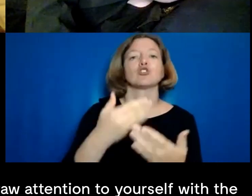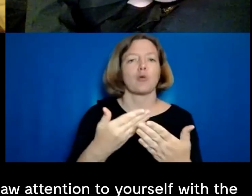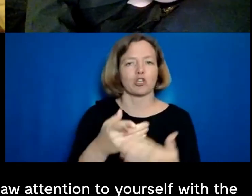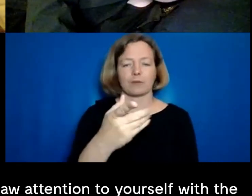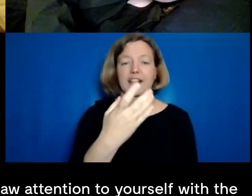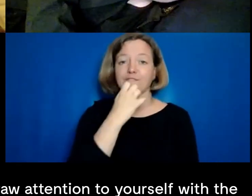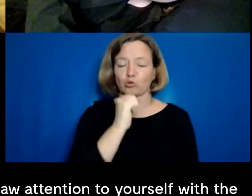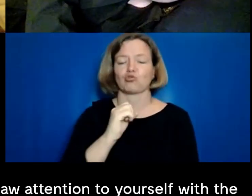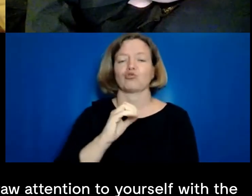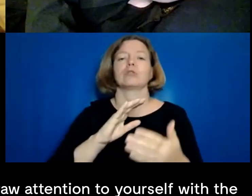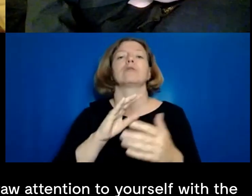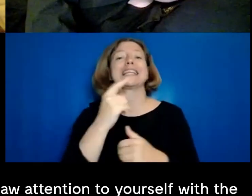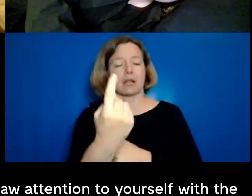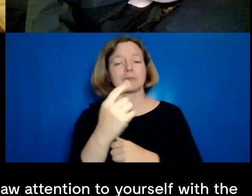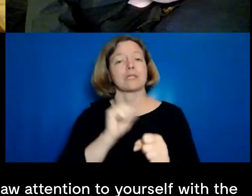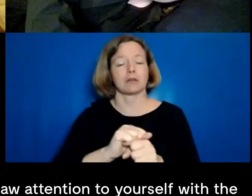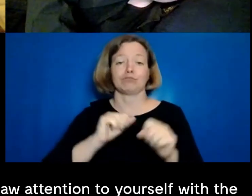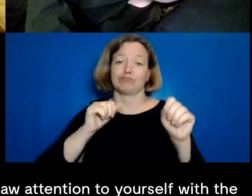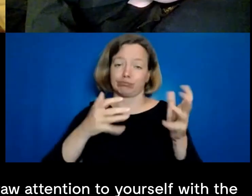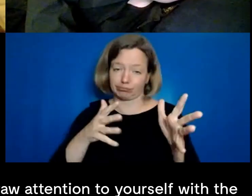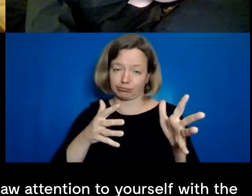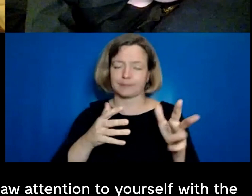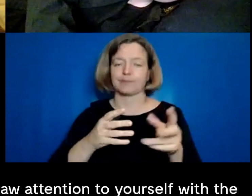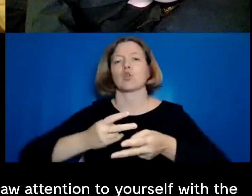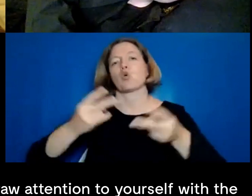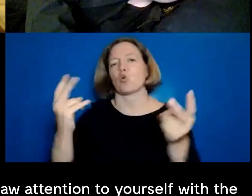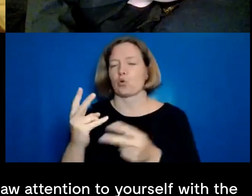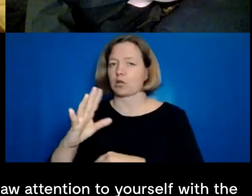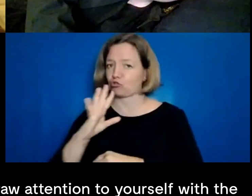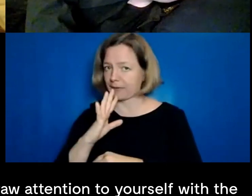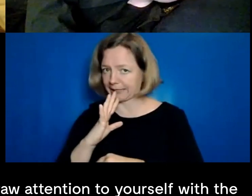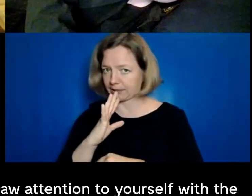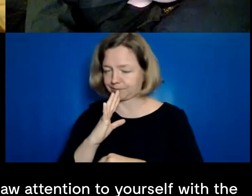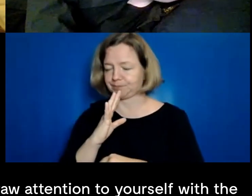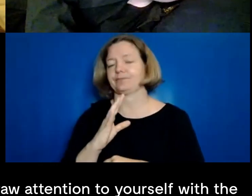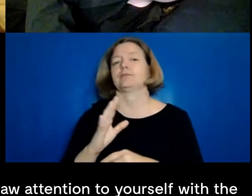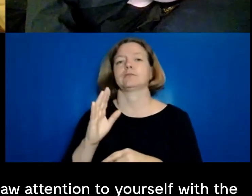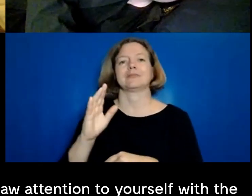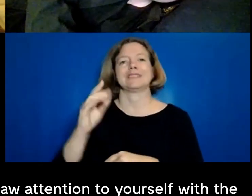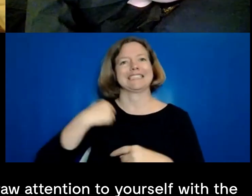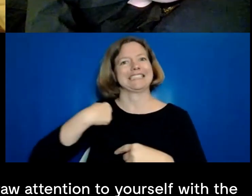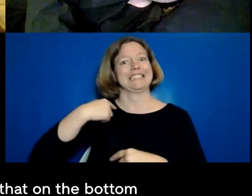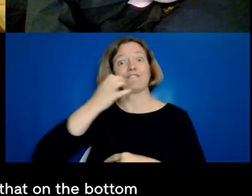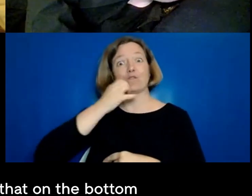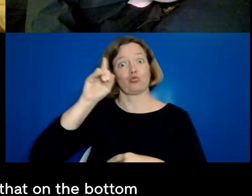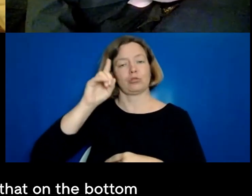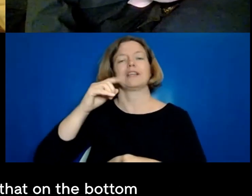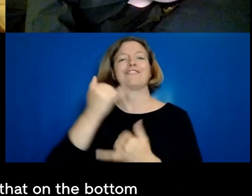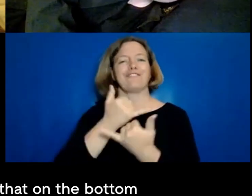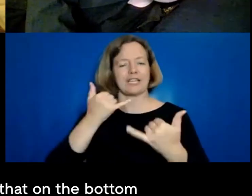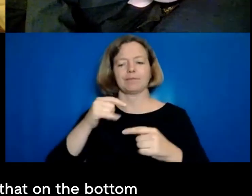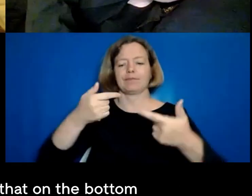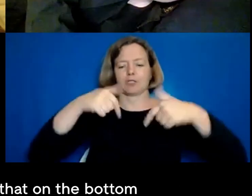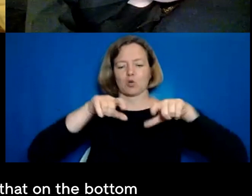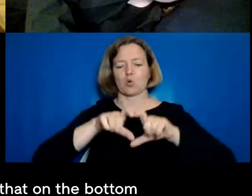spoken language. You can draw attention to yourself with the raise hand feature, and you will